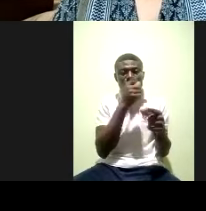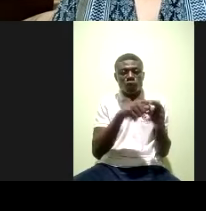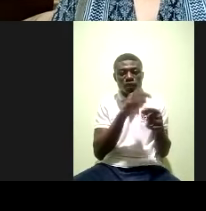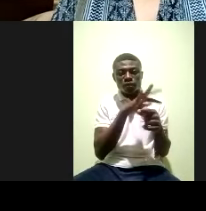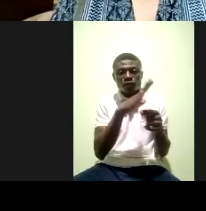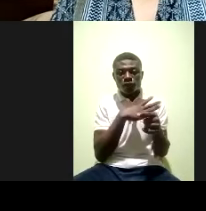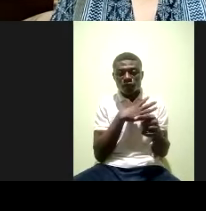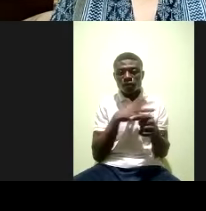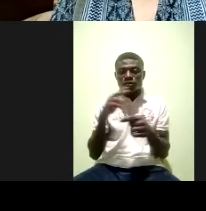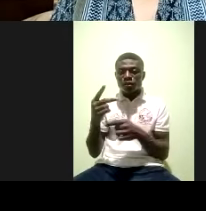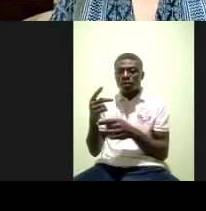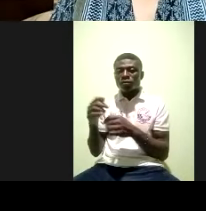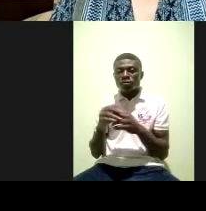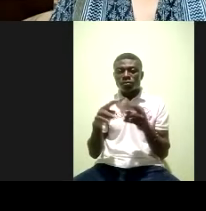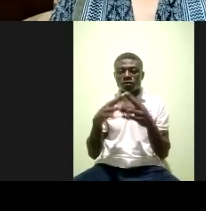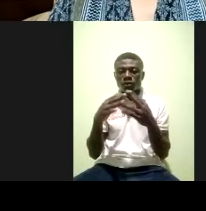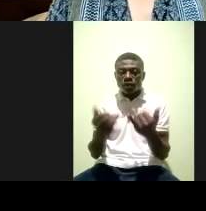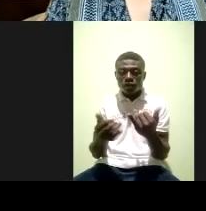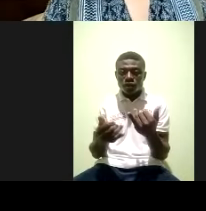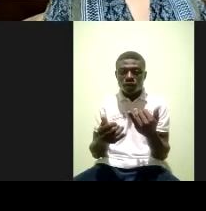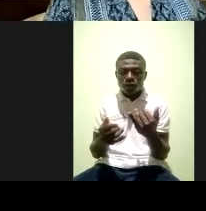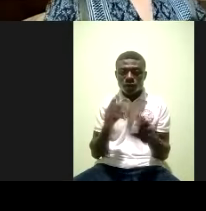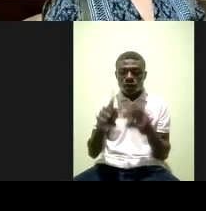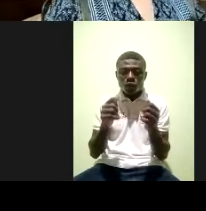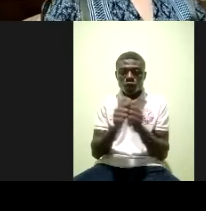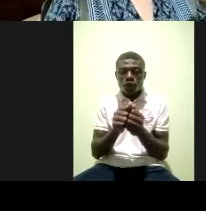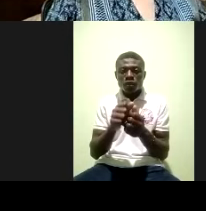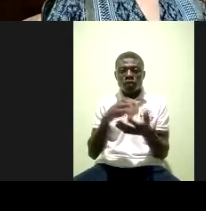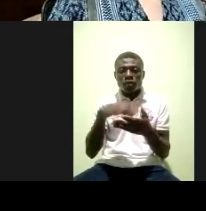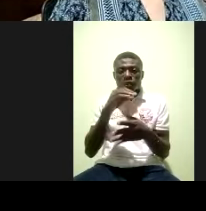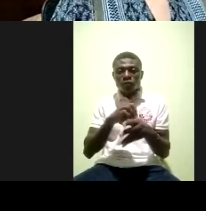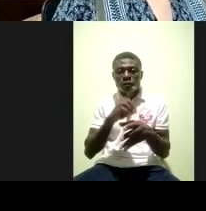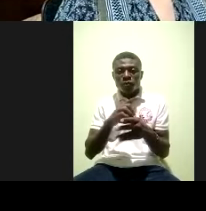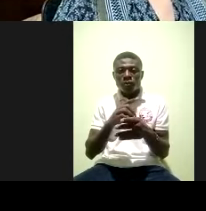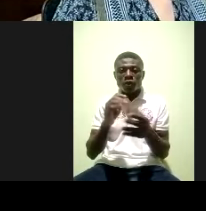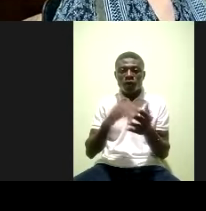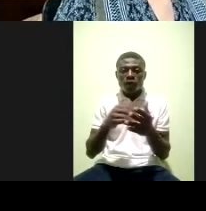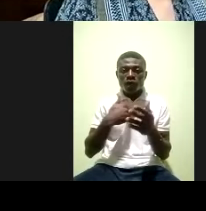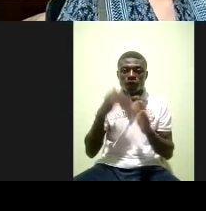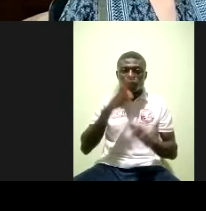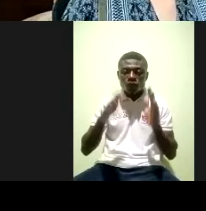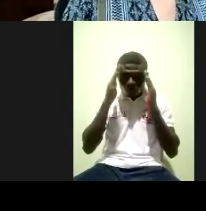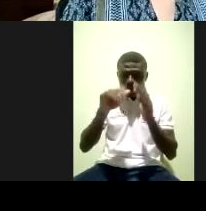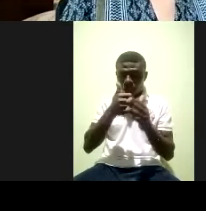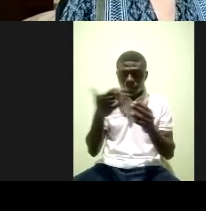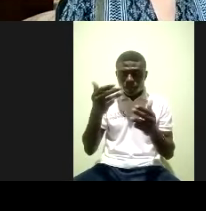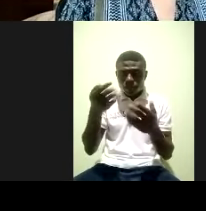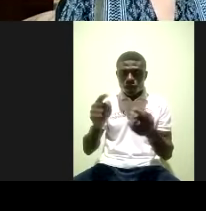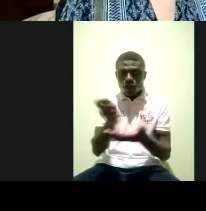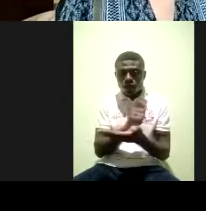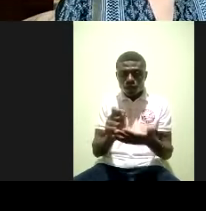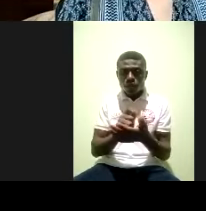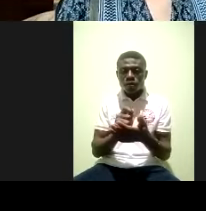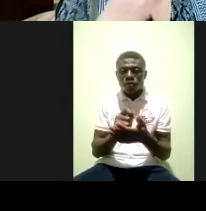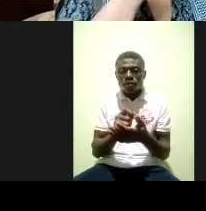Okay, now people with dysgraphia often have trouble concentrating on other things while writing. This,